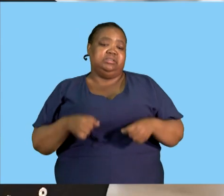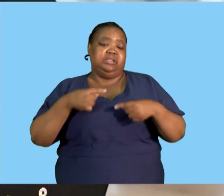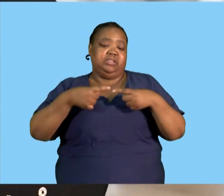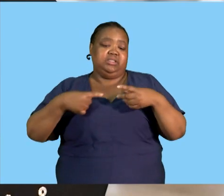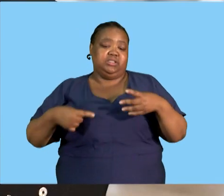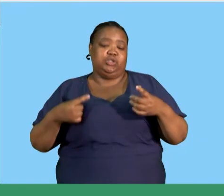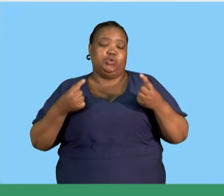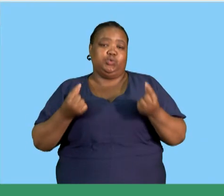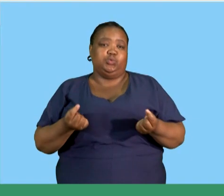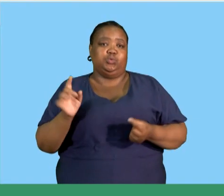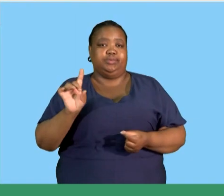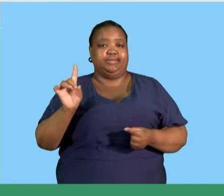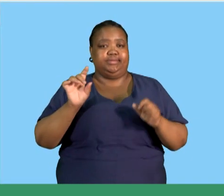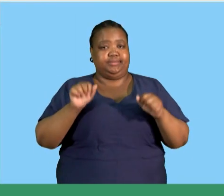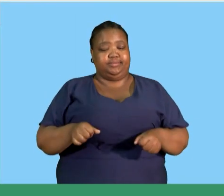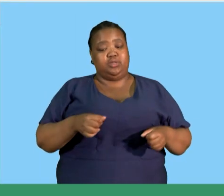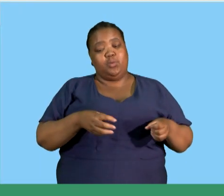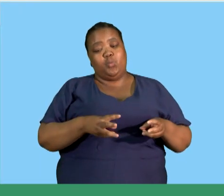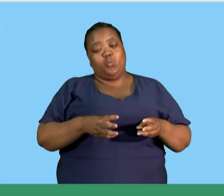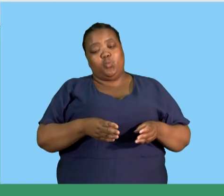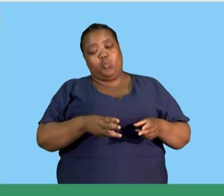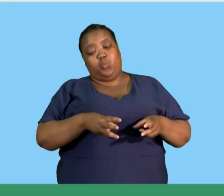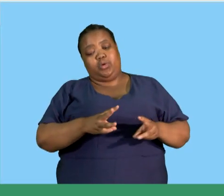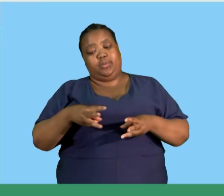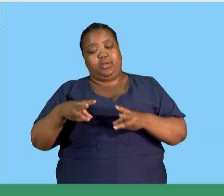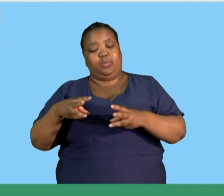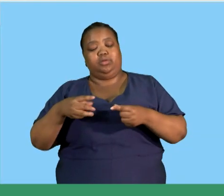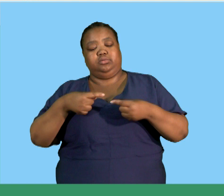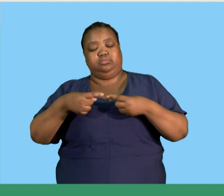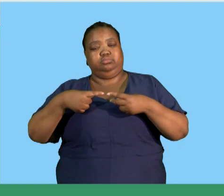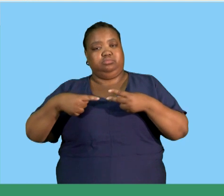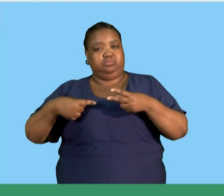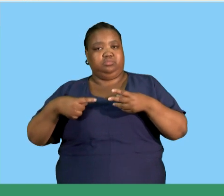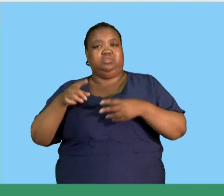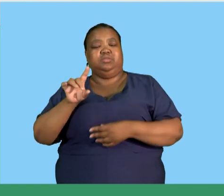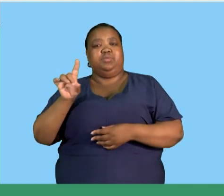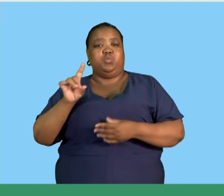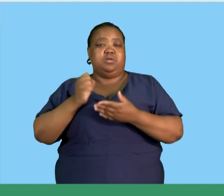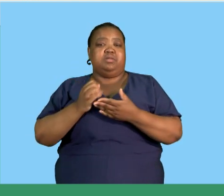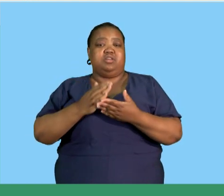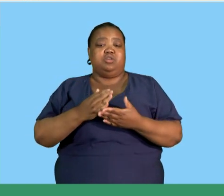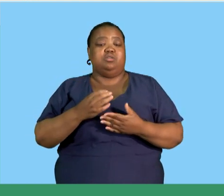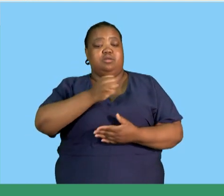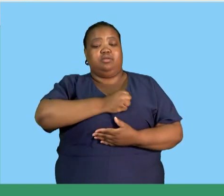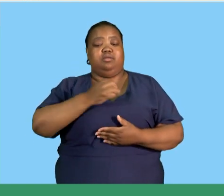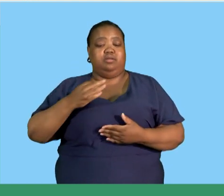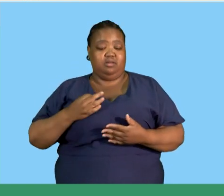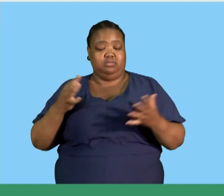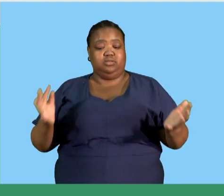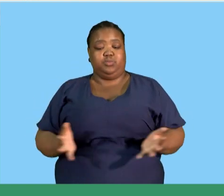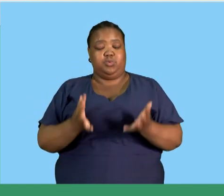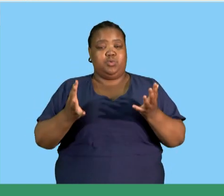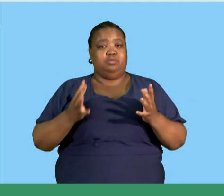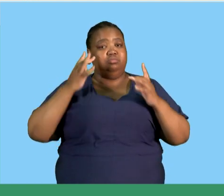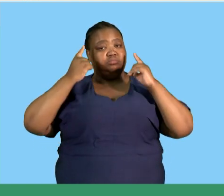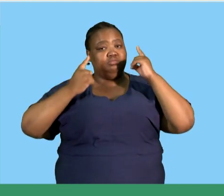done? Recommend those ways. So you need to come up with the ways. What are those ways that we can use to ensure that, or that promotes